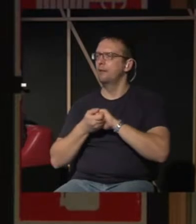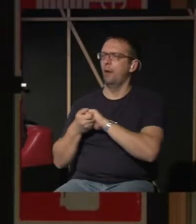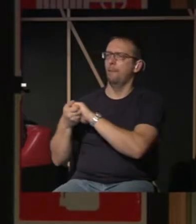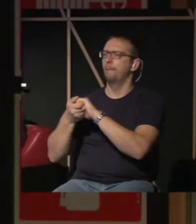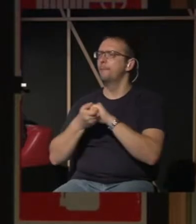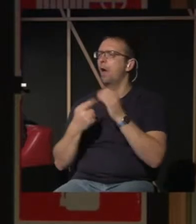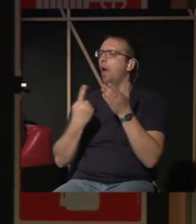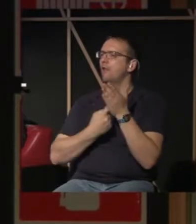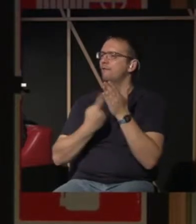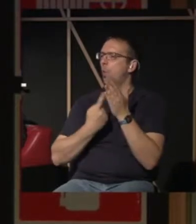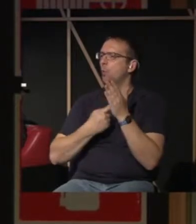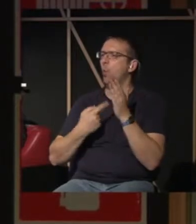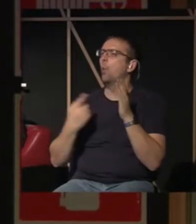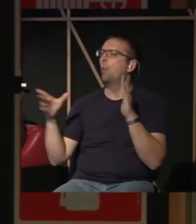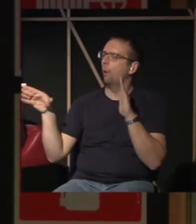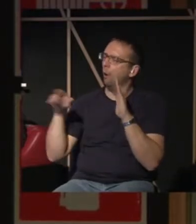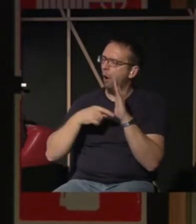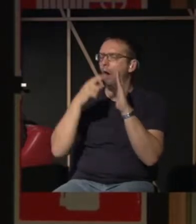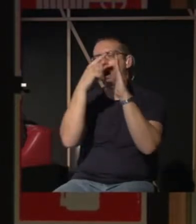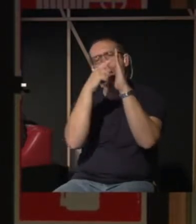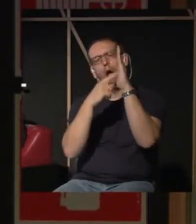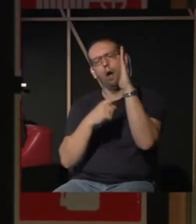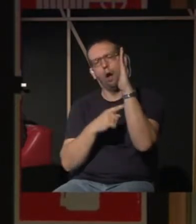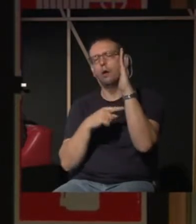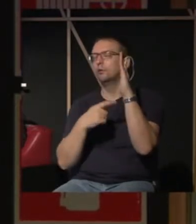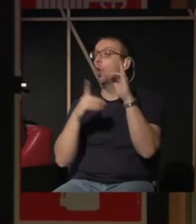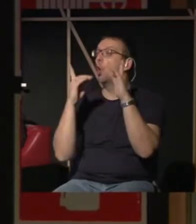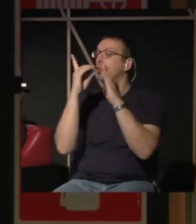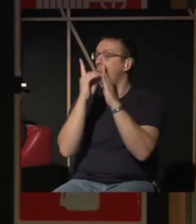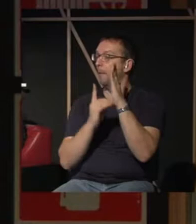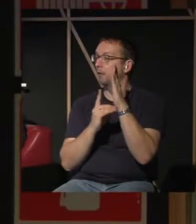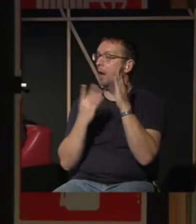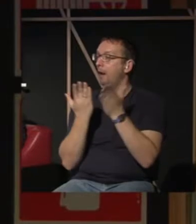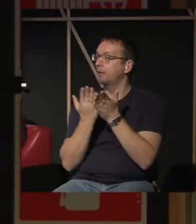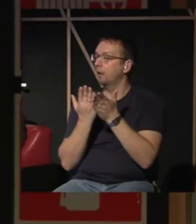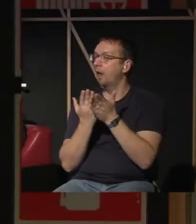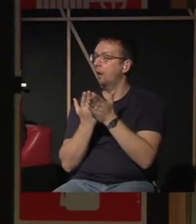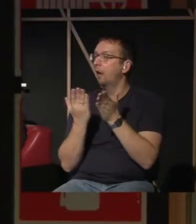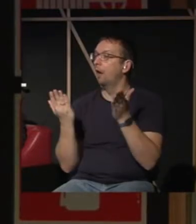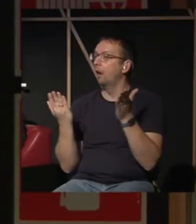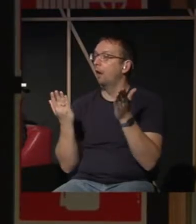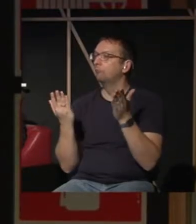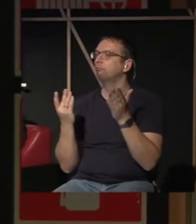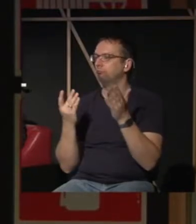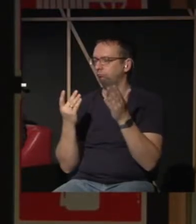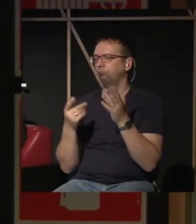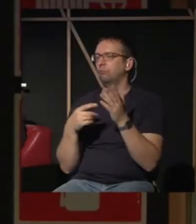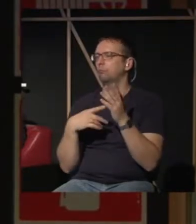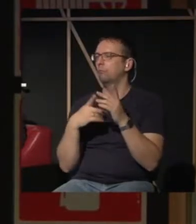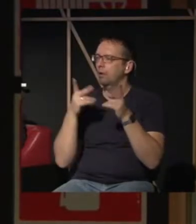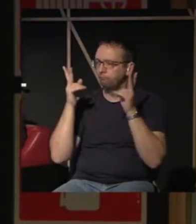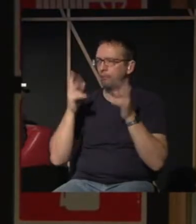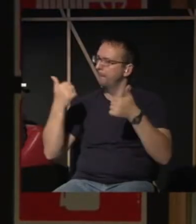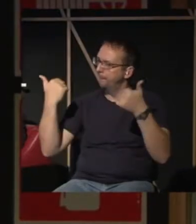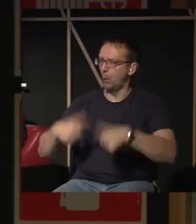Russians on accessibility, and this was included in the Stadium Requirements Handbook. We also included accessibility requirements